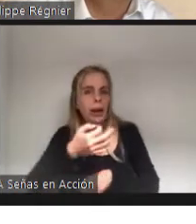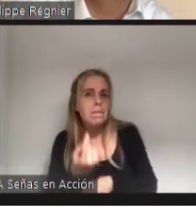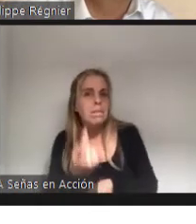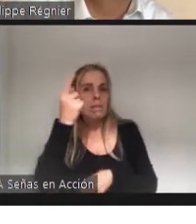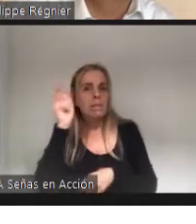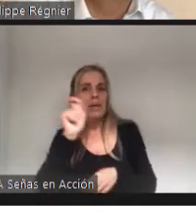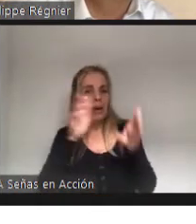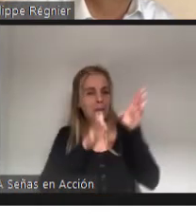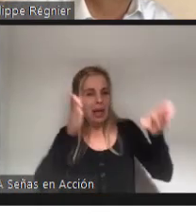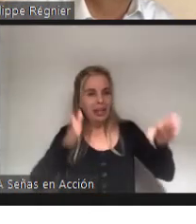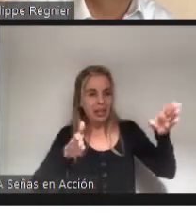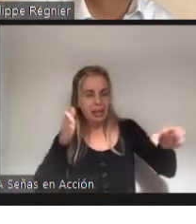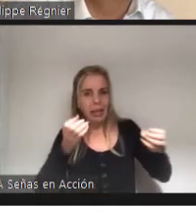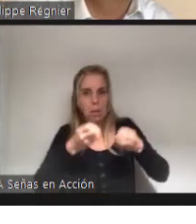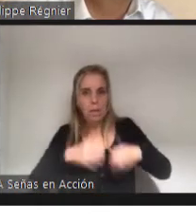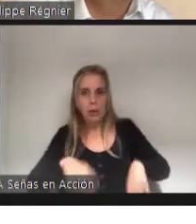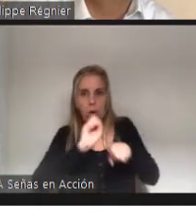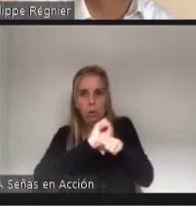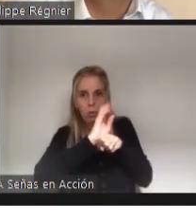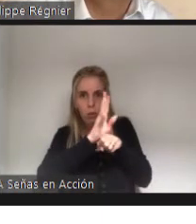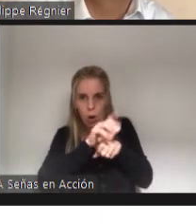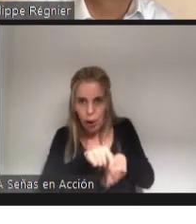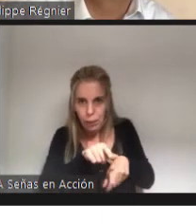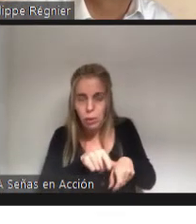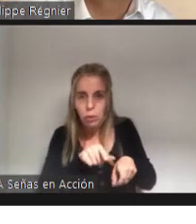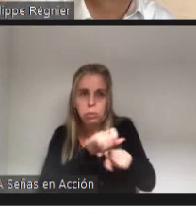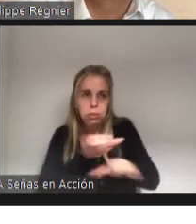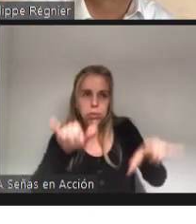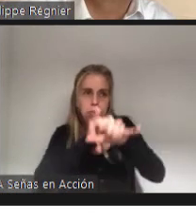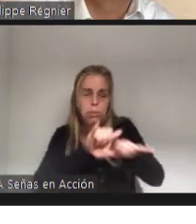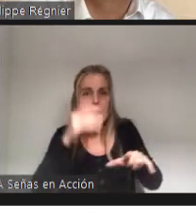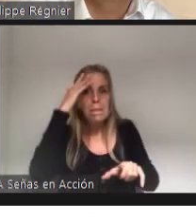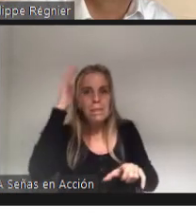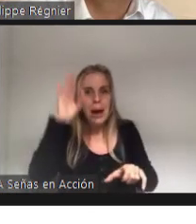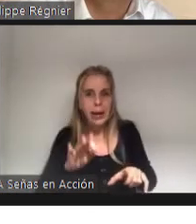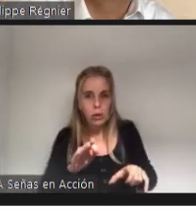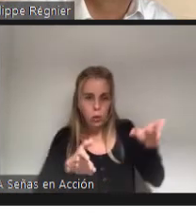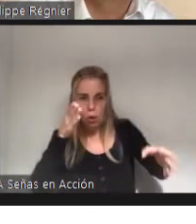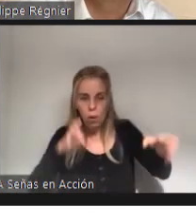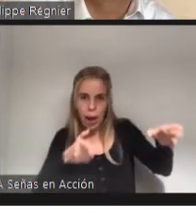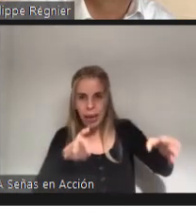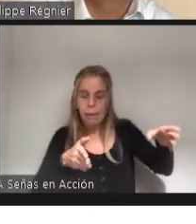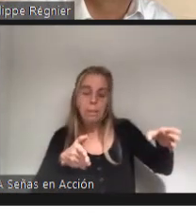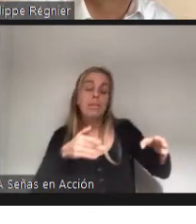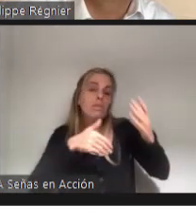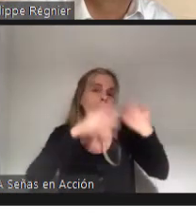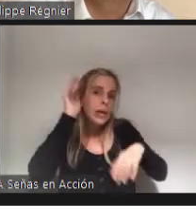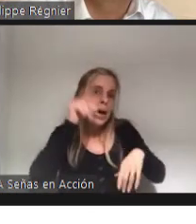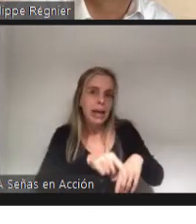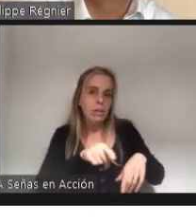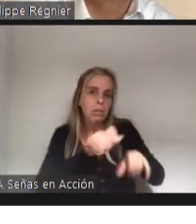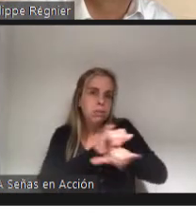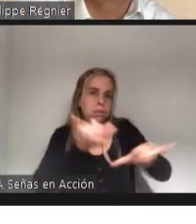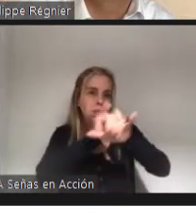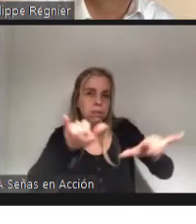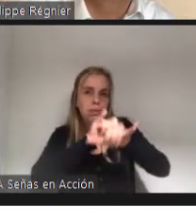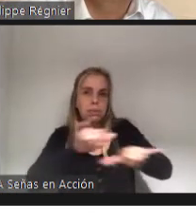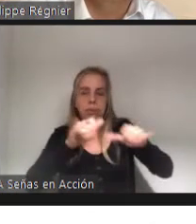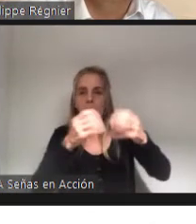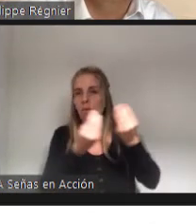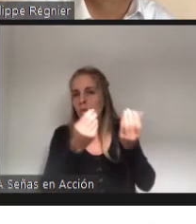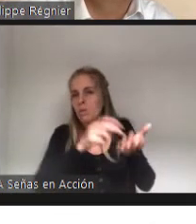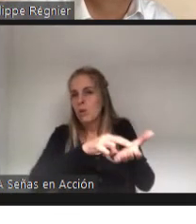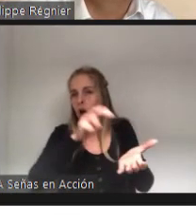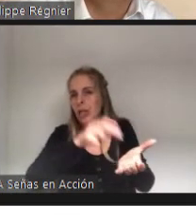that was the first month. Let's agree on the fact that that happened largely in March, this